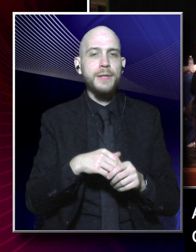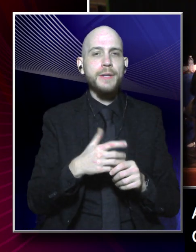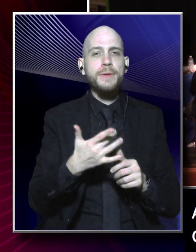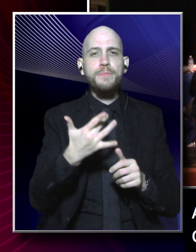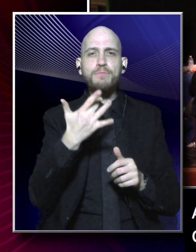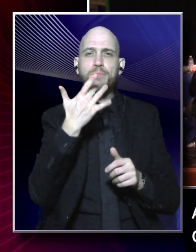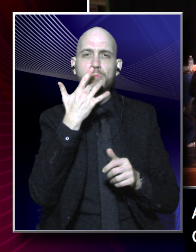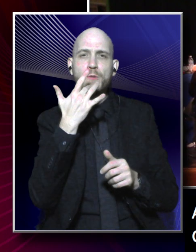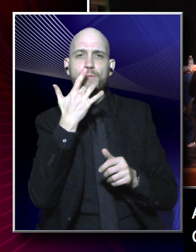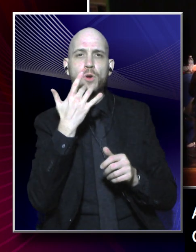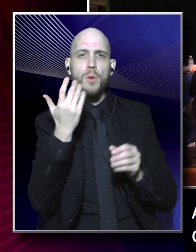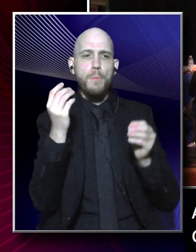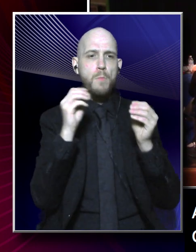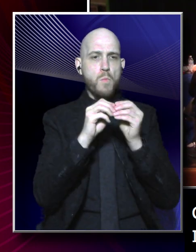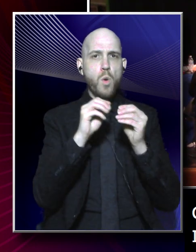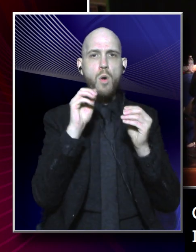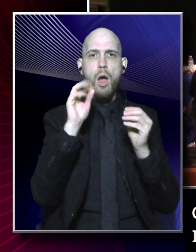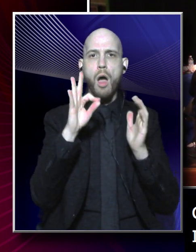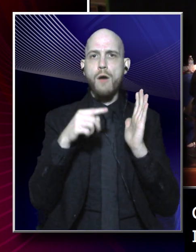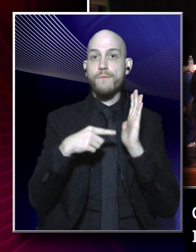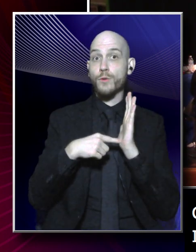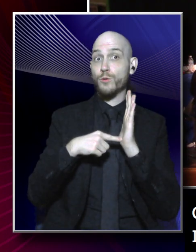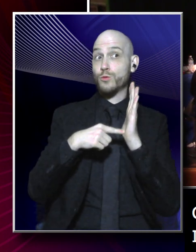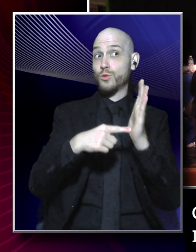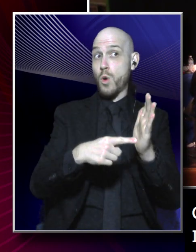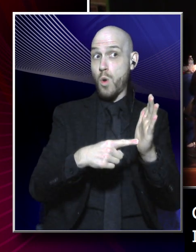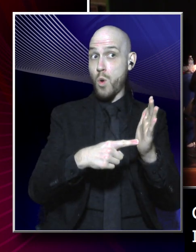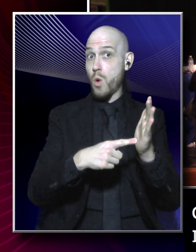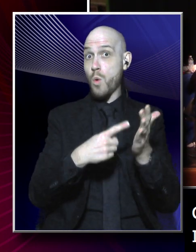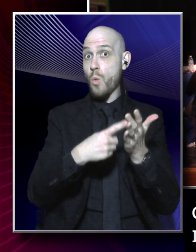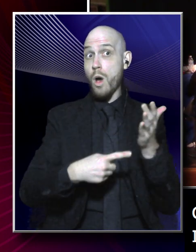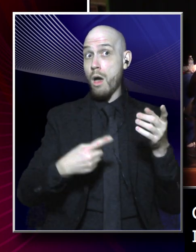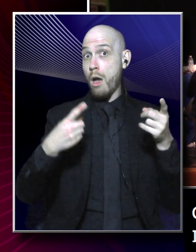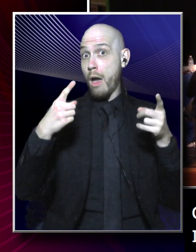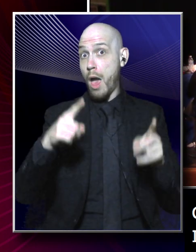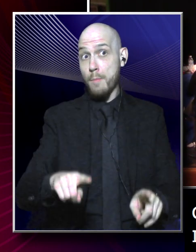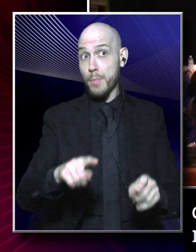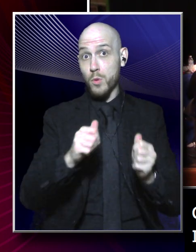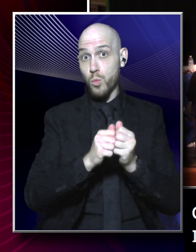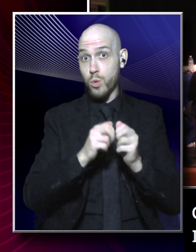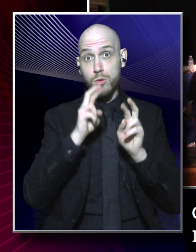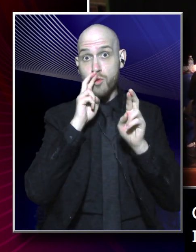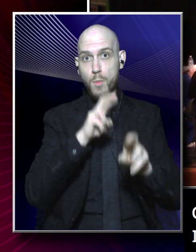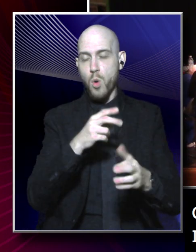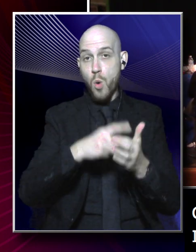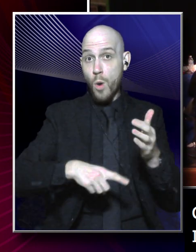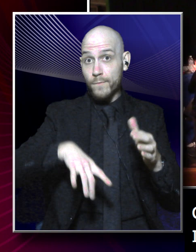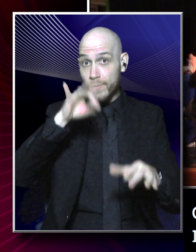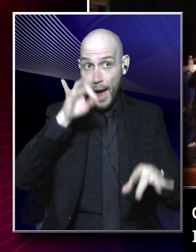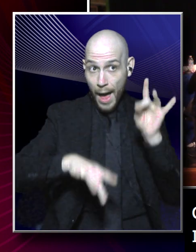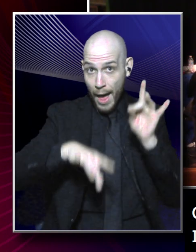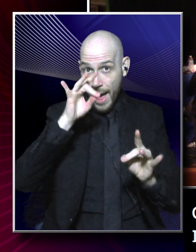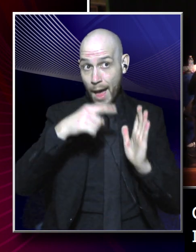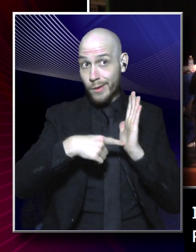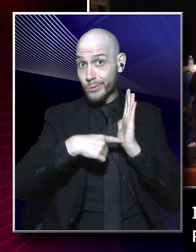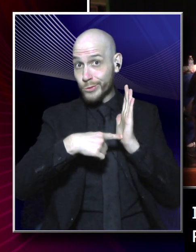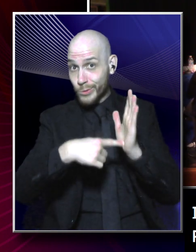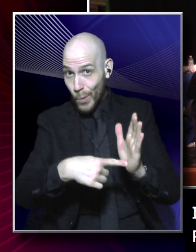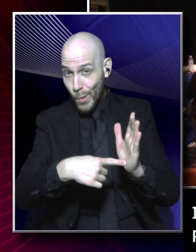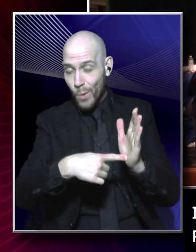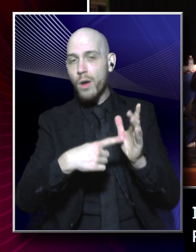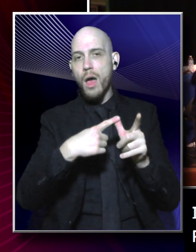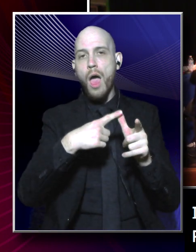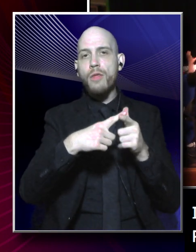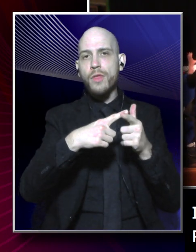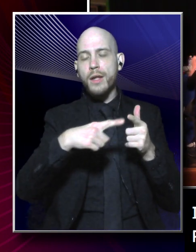of this is the findings that that report did, and walk the stakeholders through kind of what the vision of what, if any, and what type